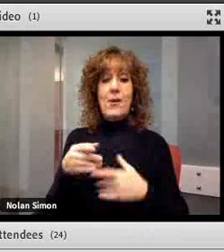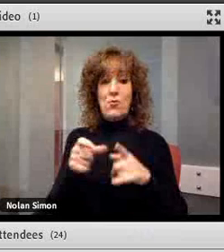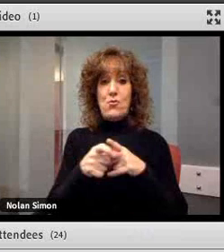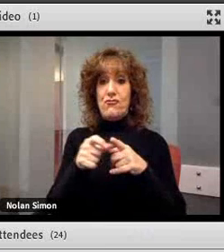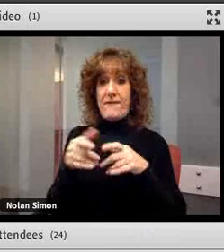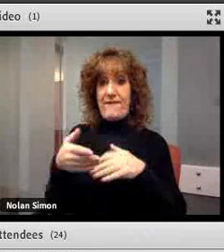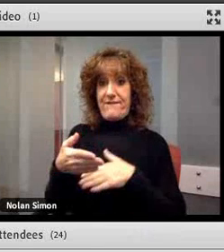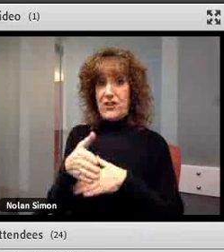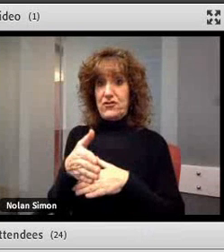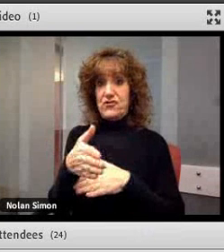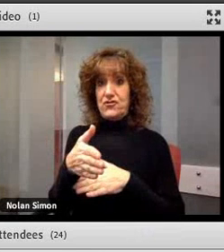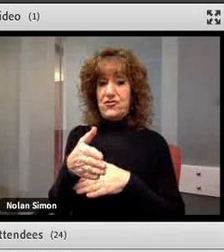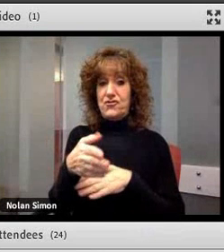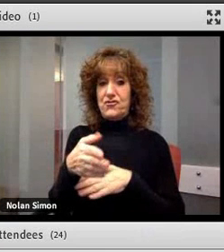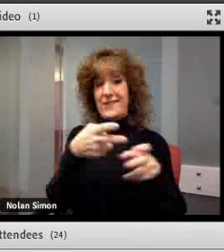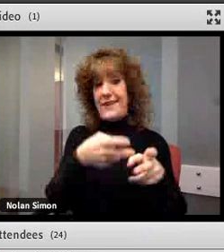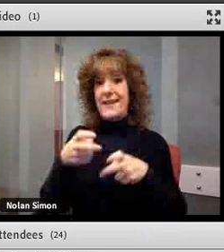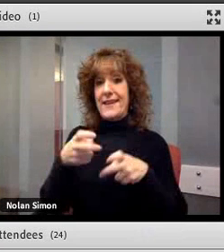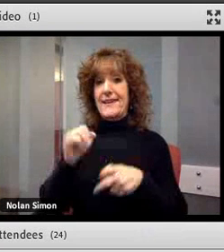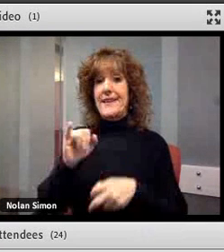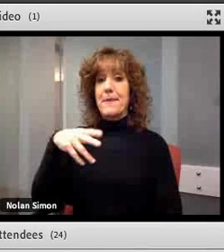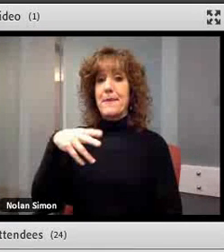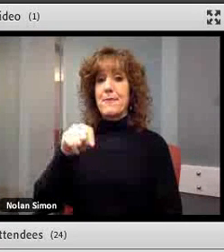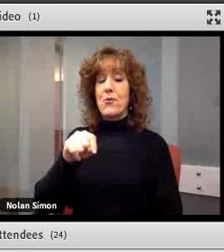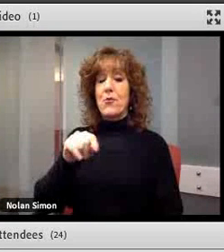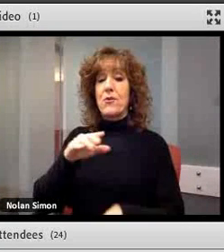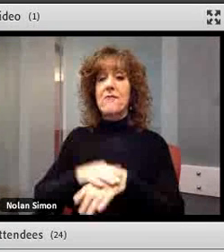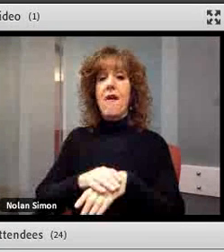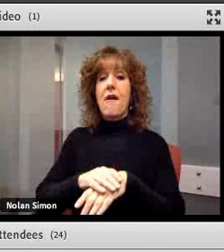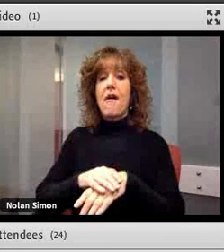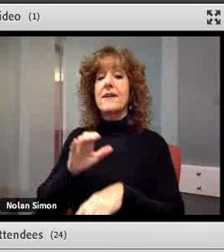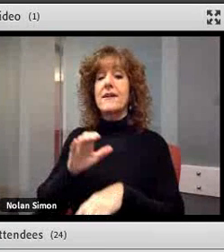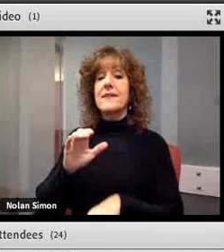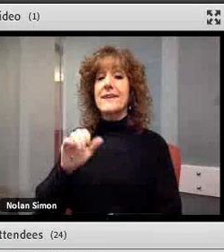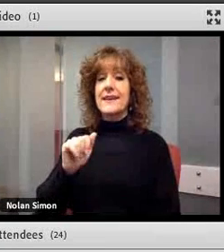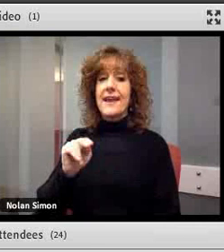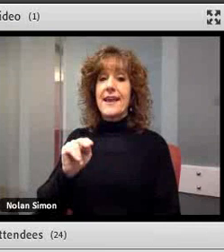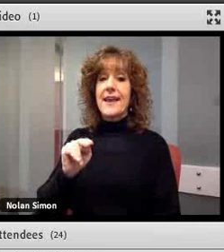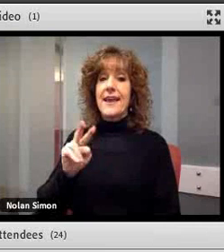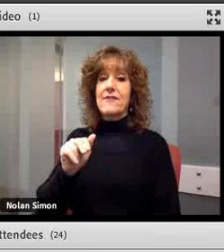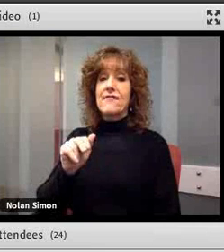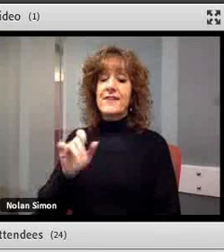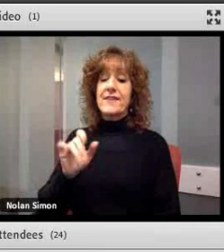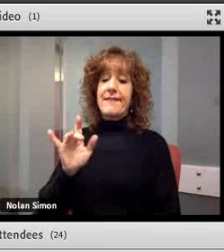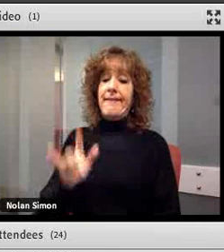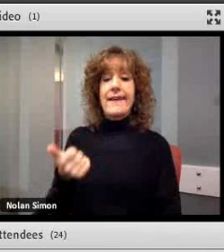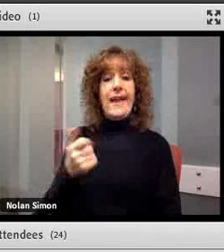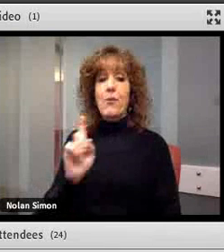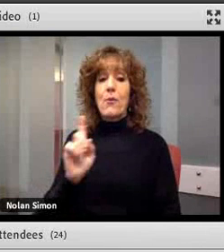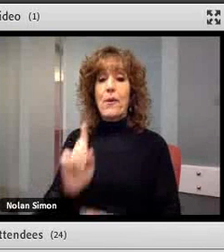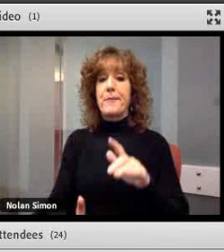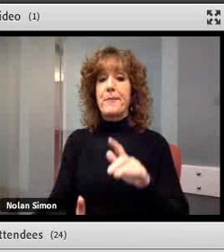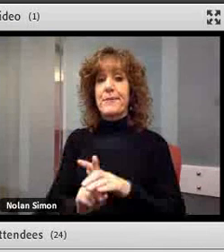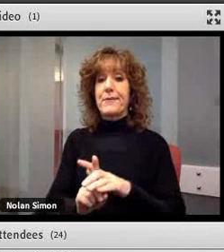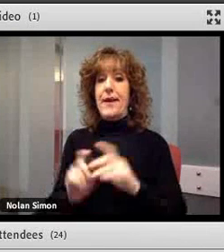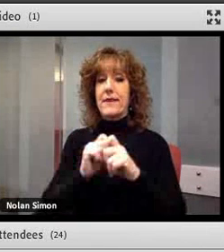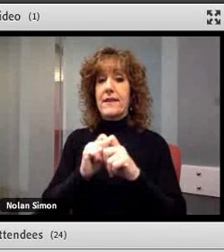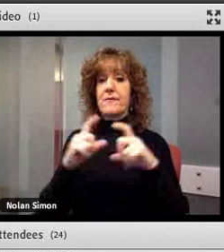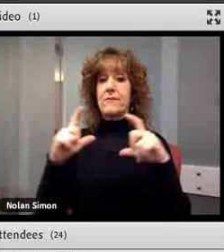word. I can import it onto my canvas. So I can click anywhere, and it appears, and I can